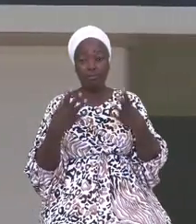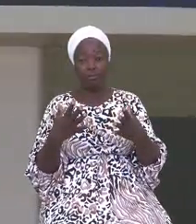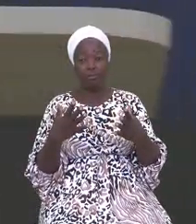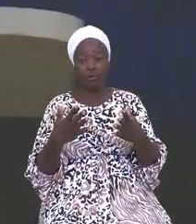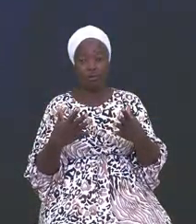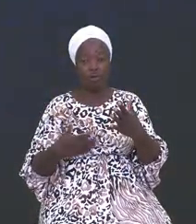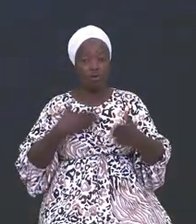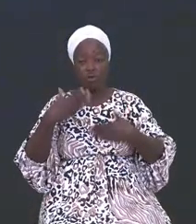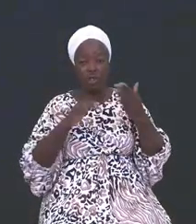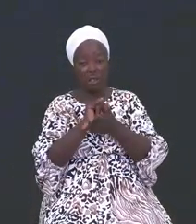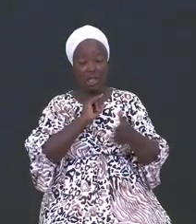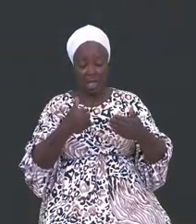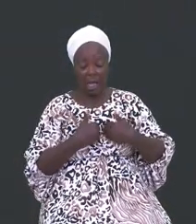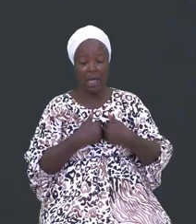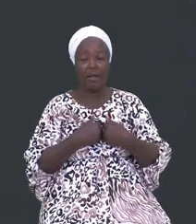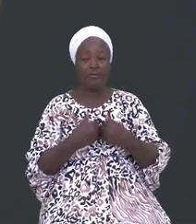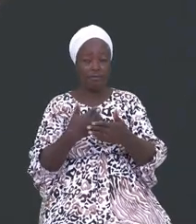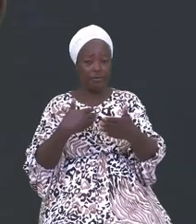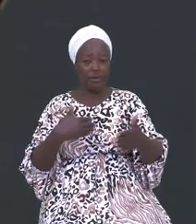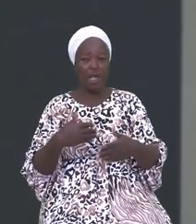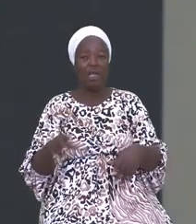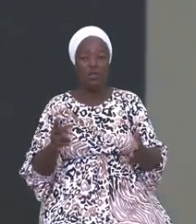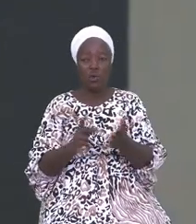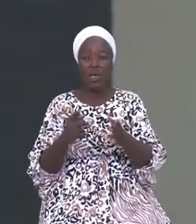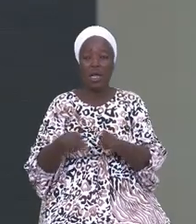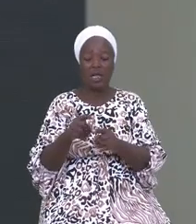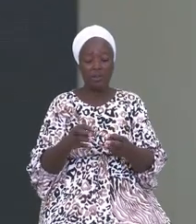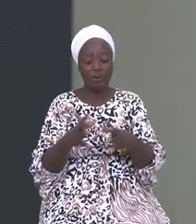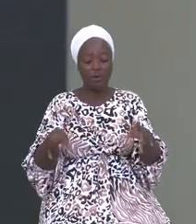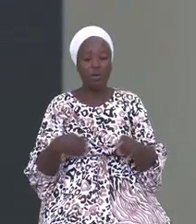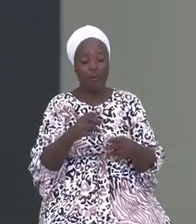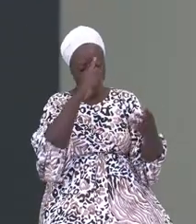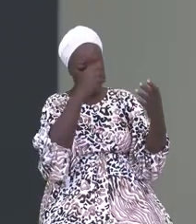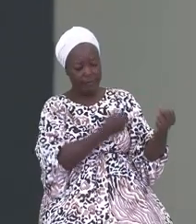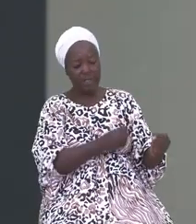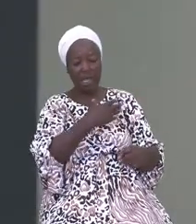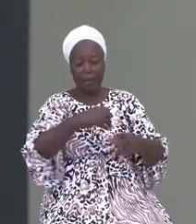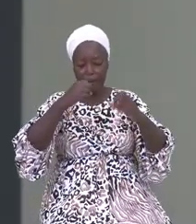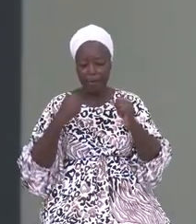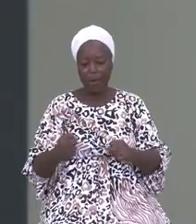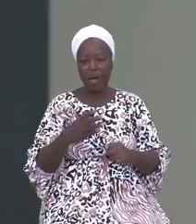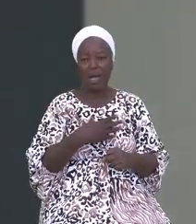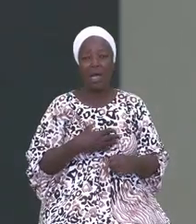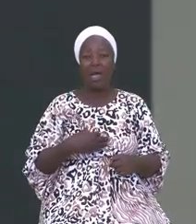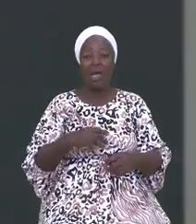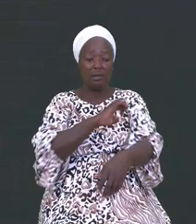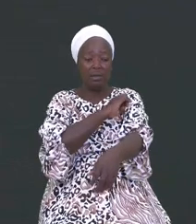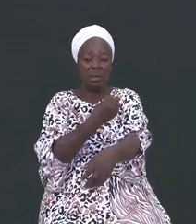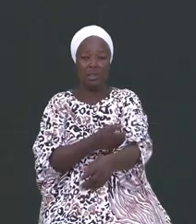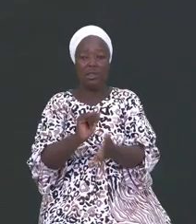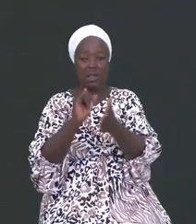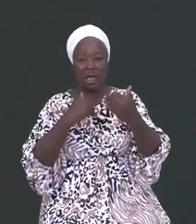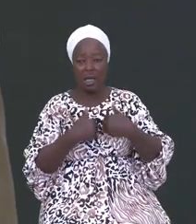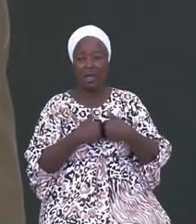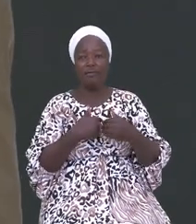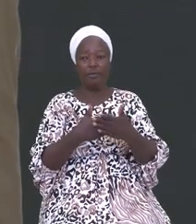before. Twice as much of faith and power and strength as I had before.